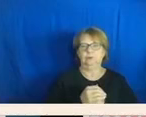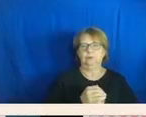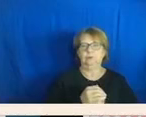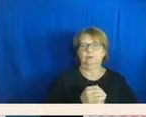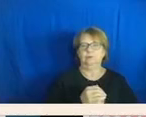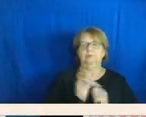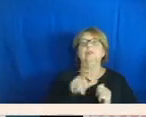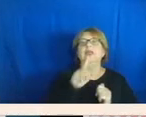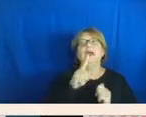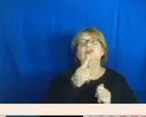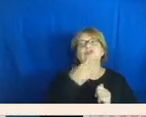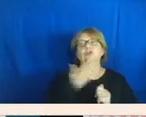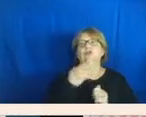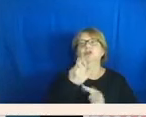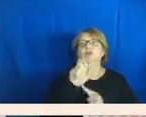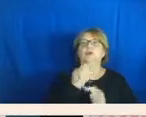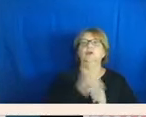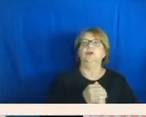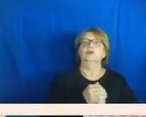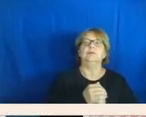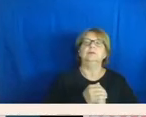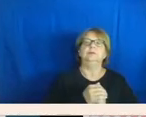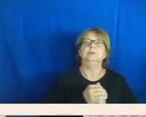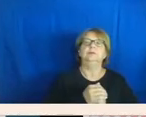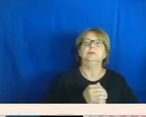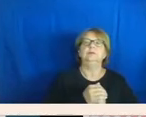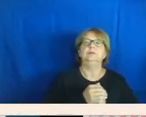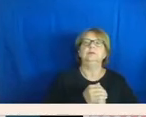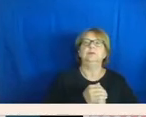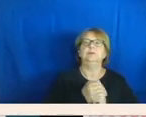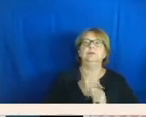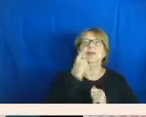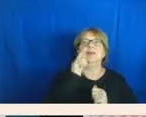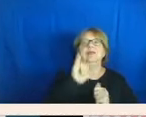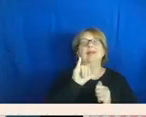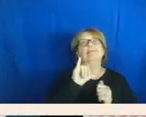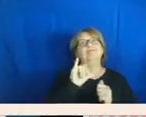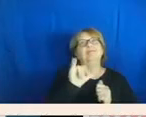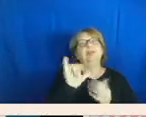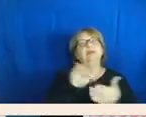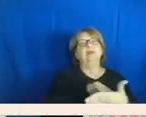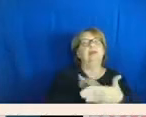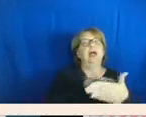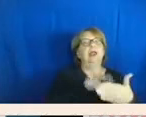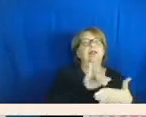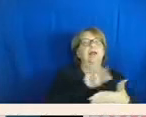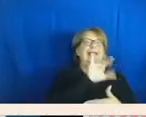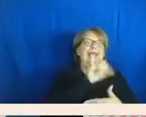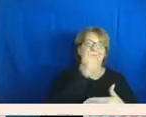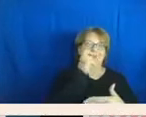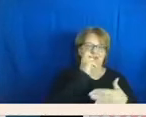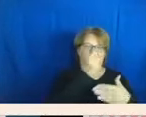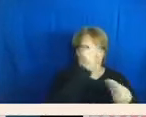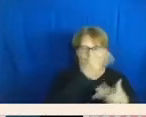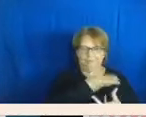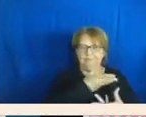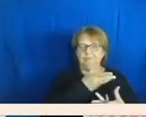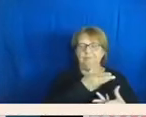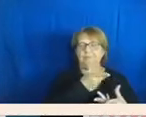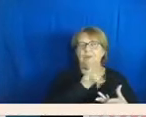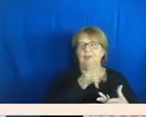news. And I think in the FINRA study that I read that Nancy shared with me, which is, by the way, a really great